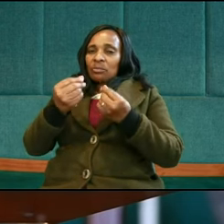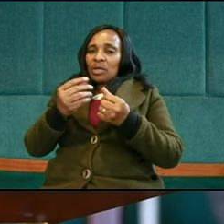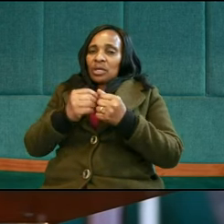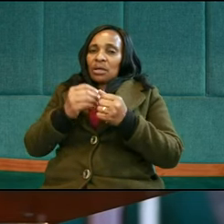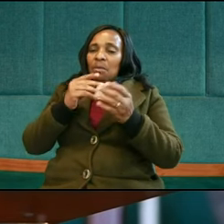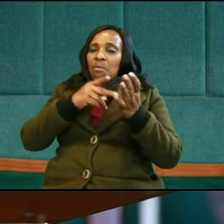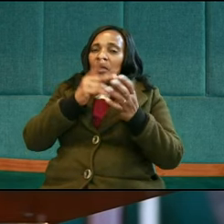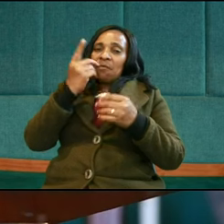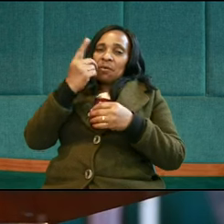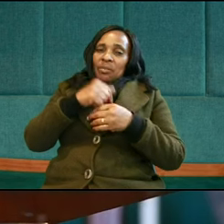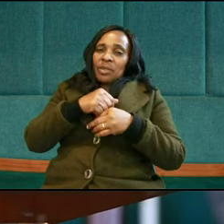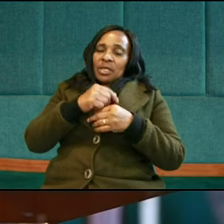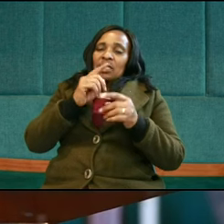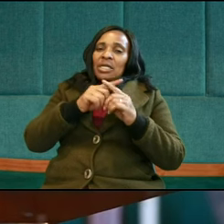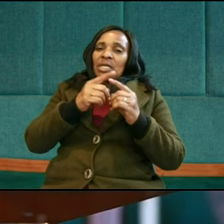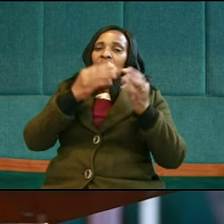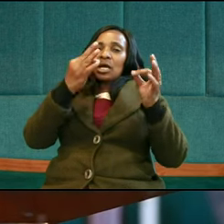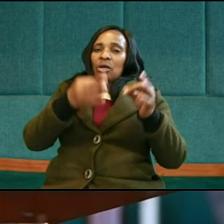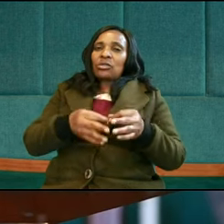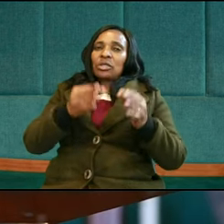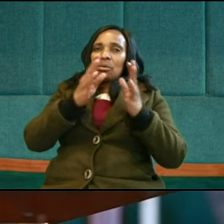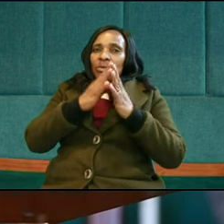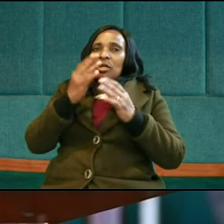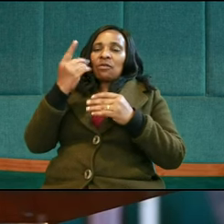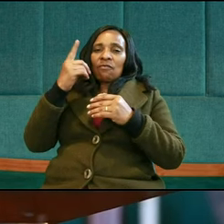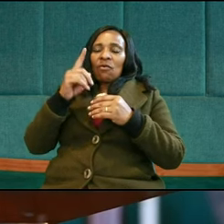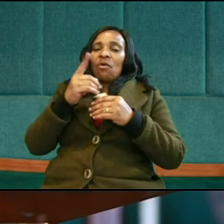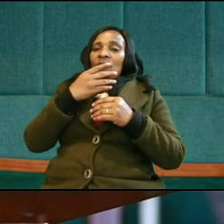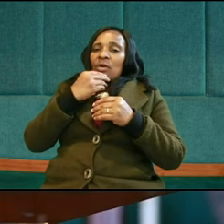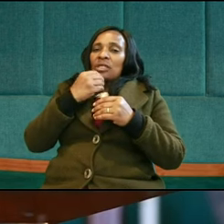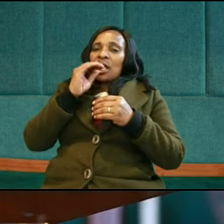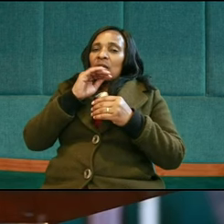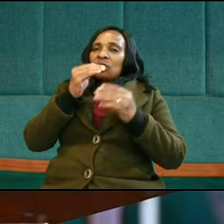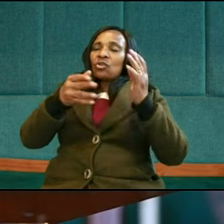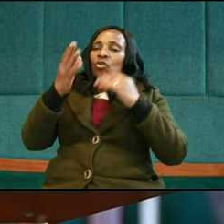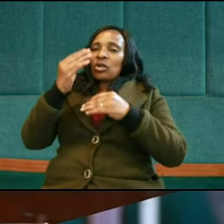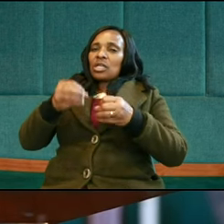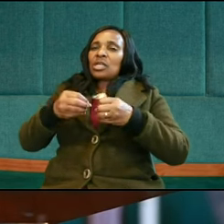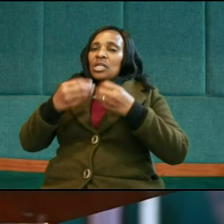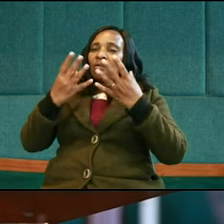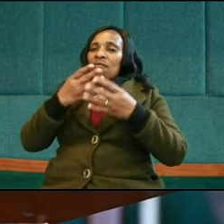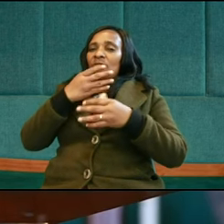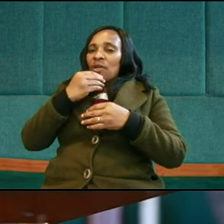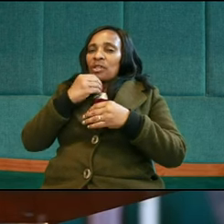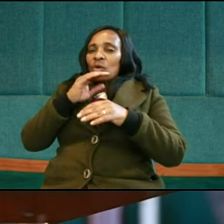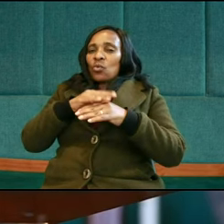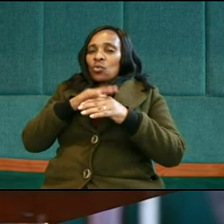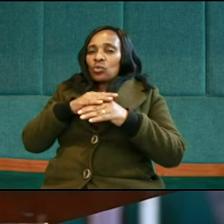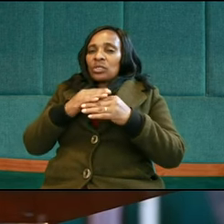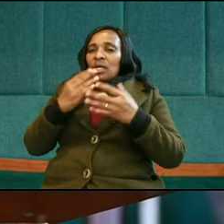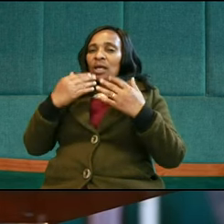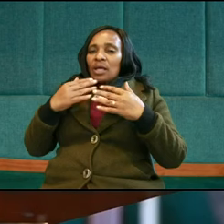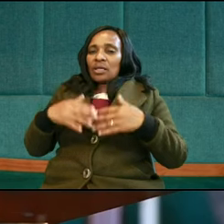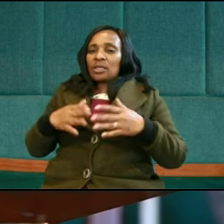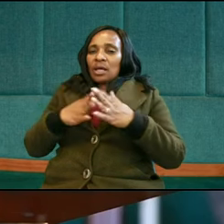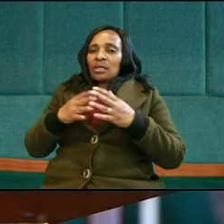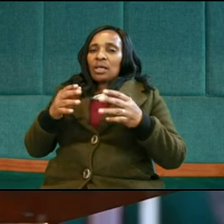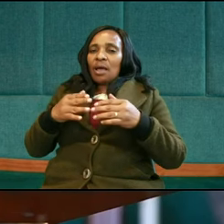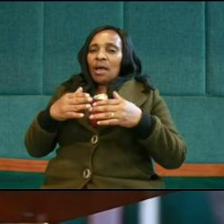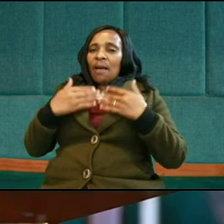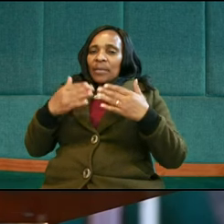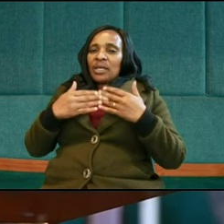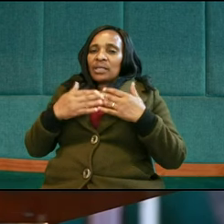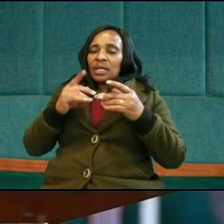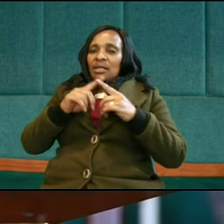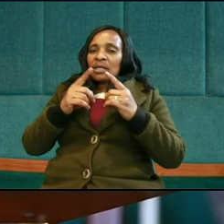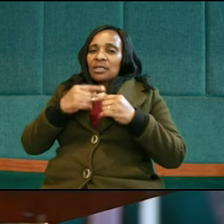father asked. The accountant gladly prayed for father. He asked God to give father good health and happiness. After the prayer, the accountant